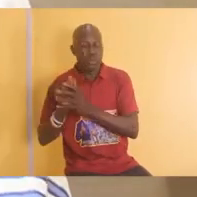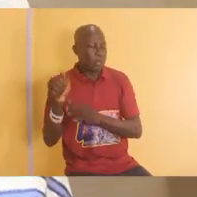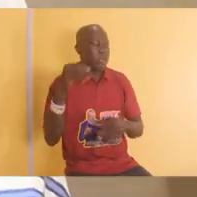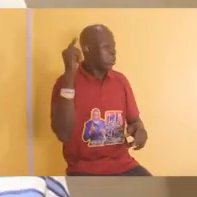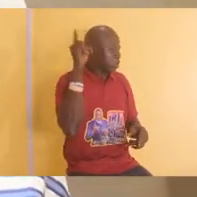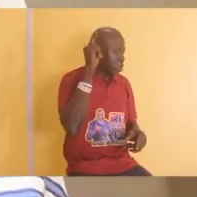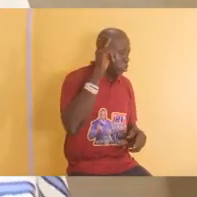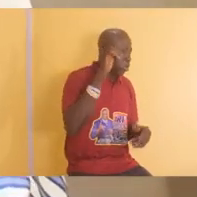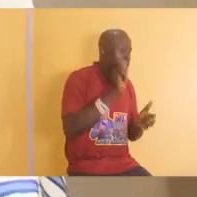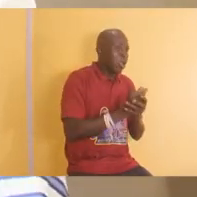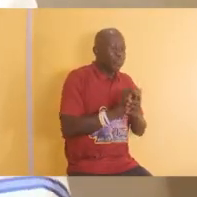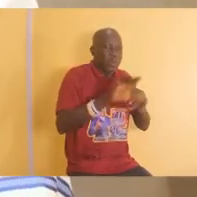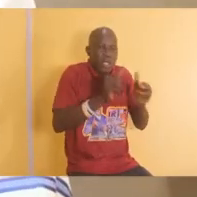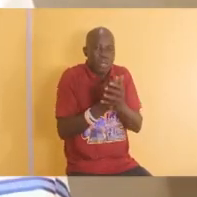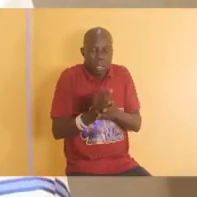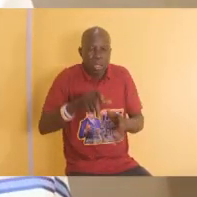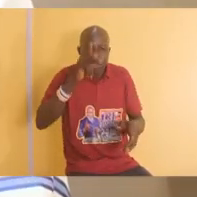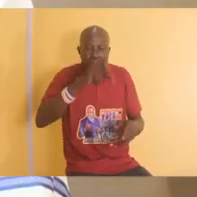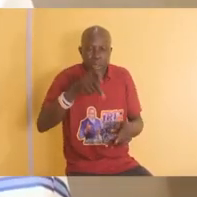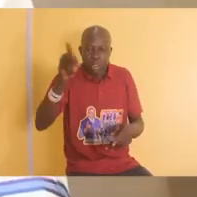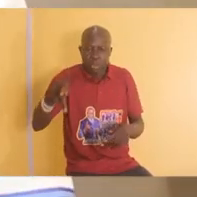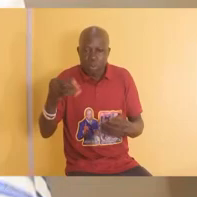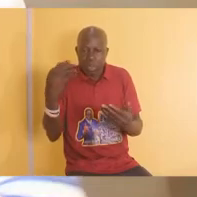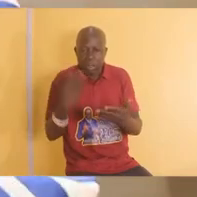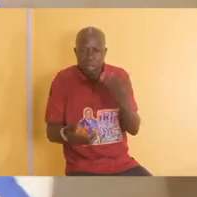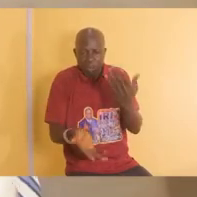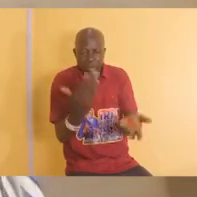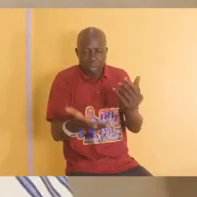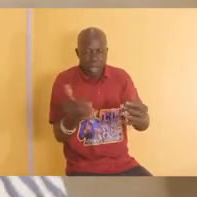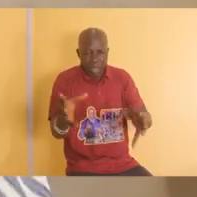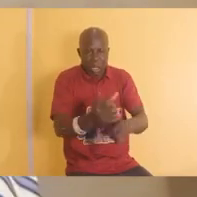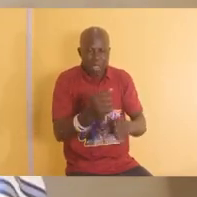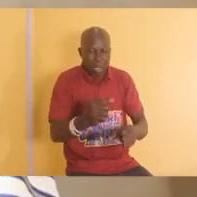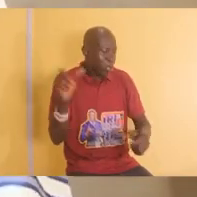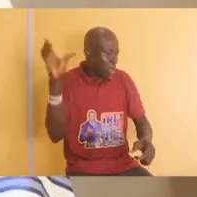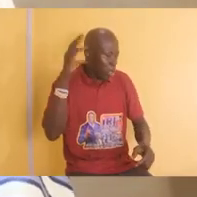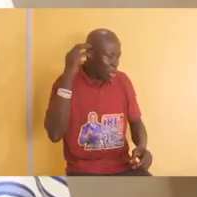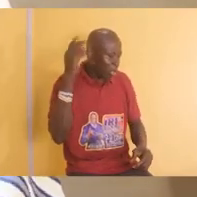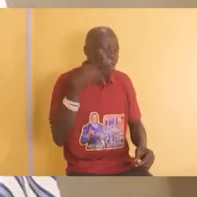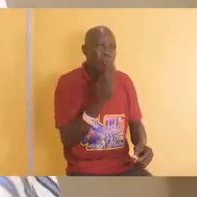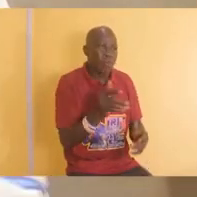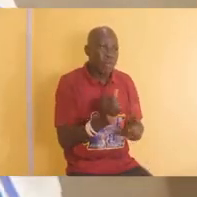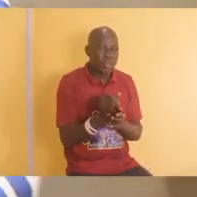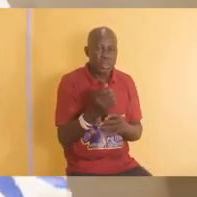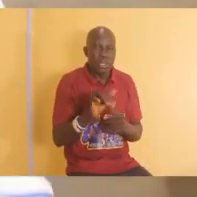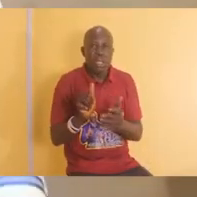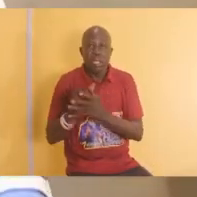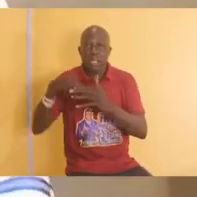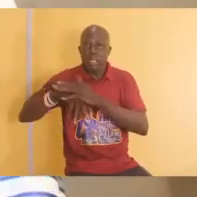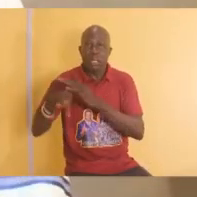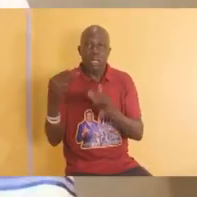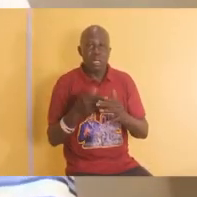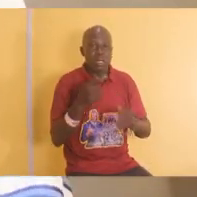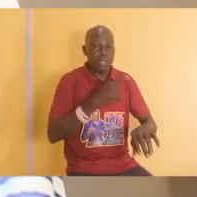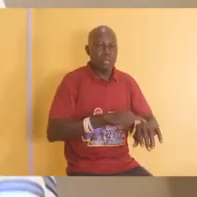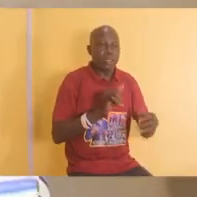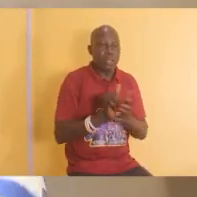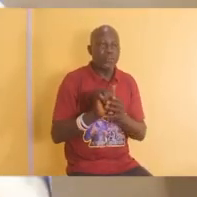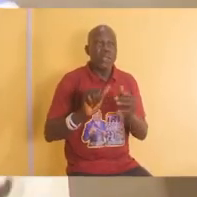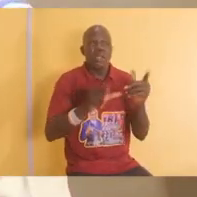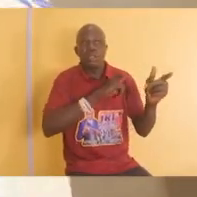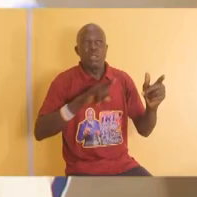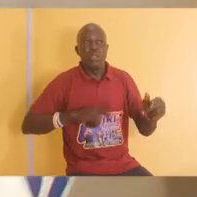sir. Listen, Mr. Even their passports has got spots. And you hear their voice themselves. We will give